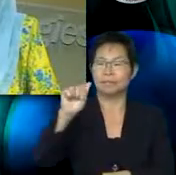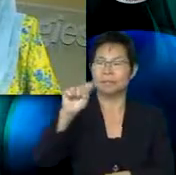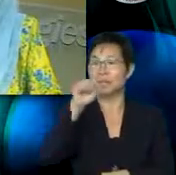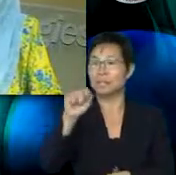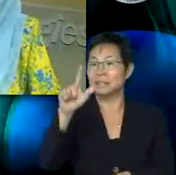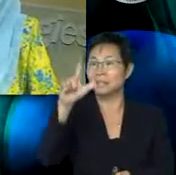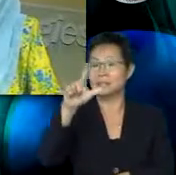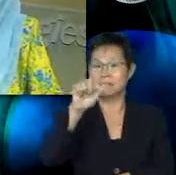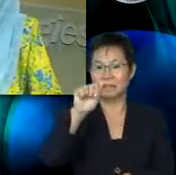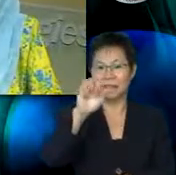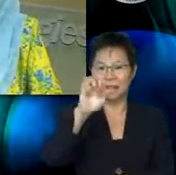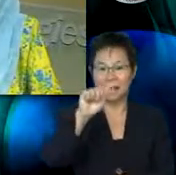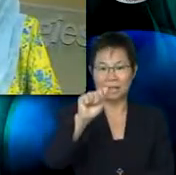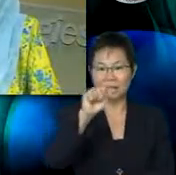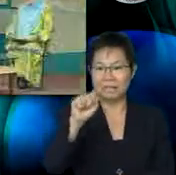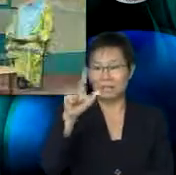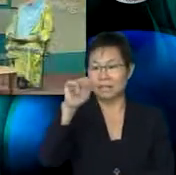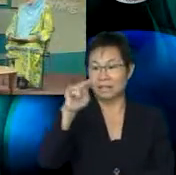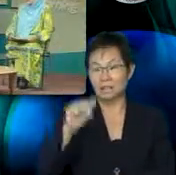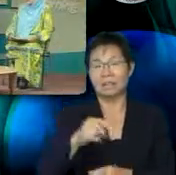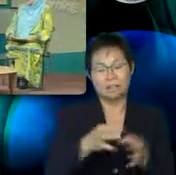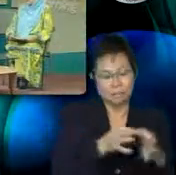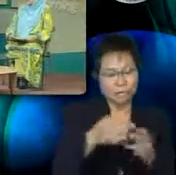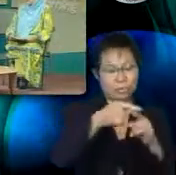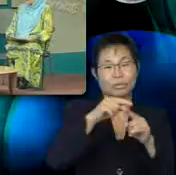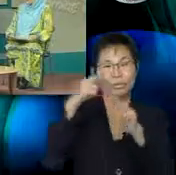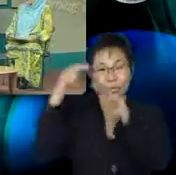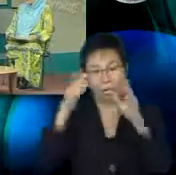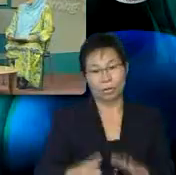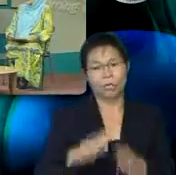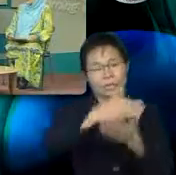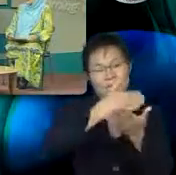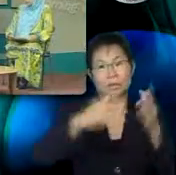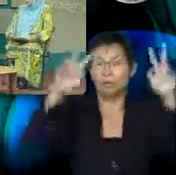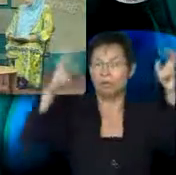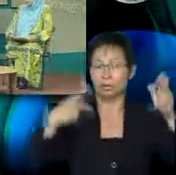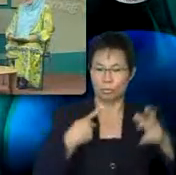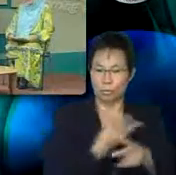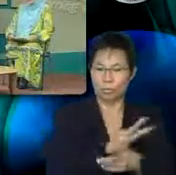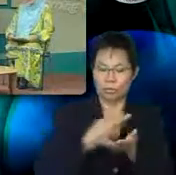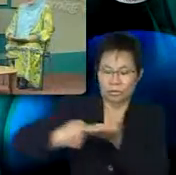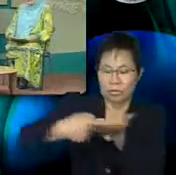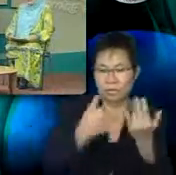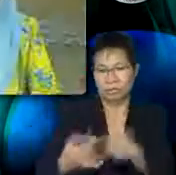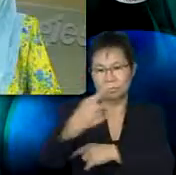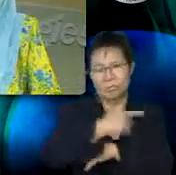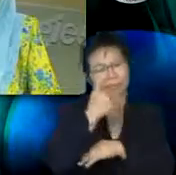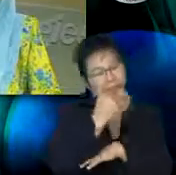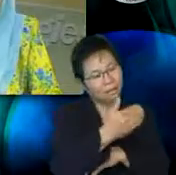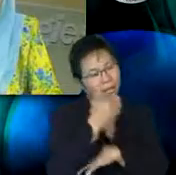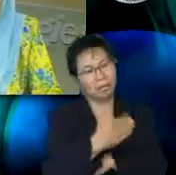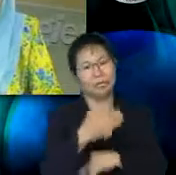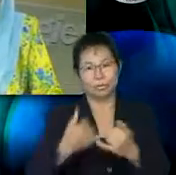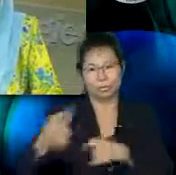Azlina, would you like to brief the audience on some of the topics that we are going to discuss today? Thank you, Kuldeep.